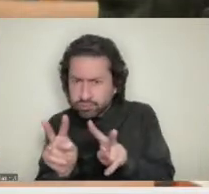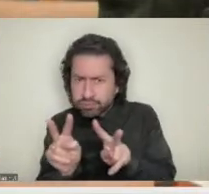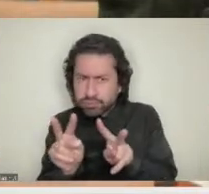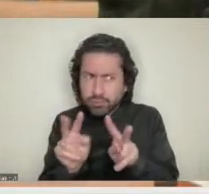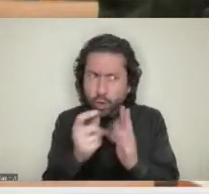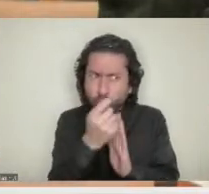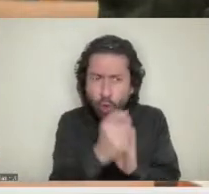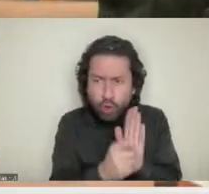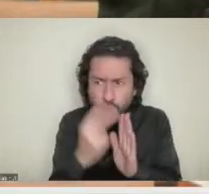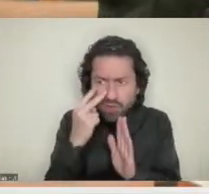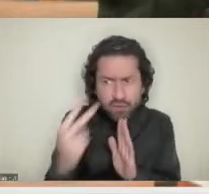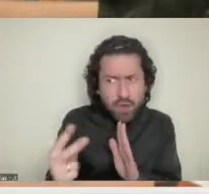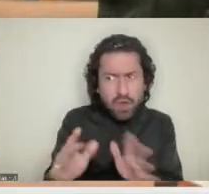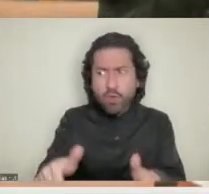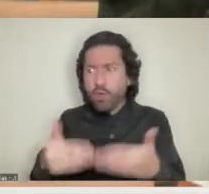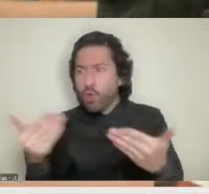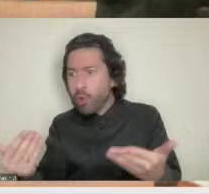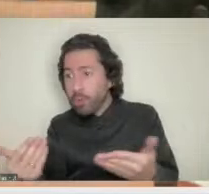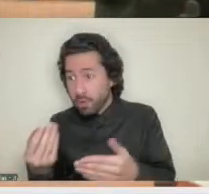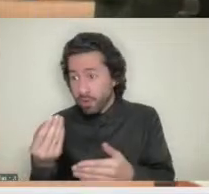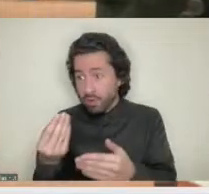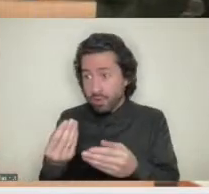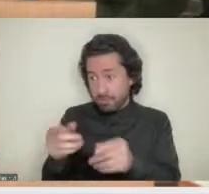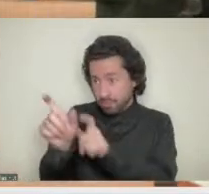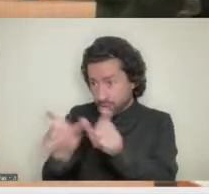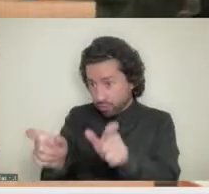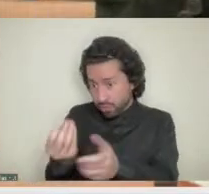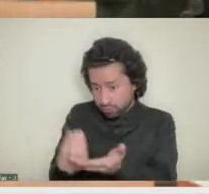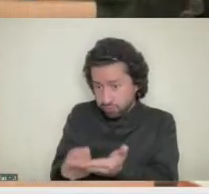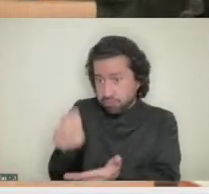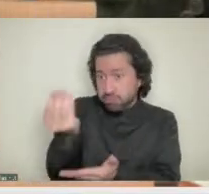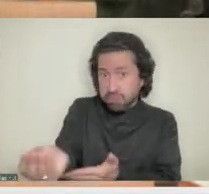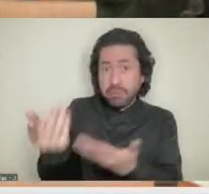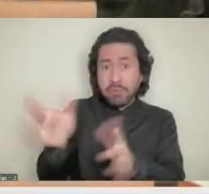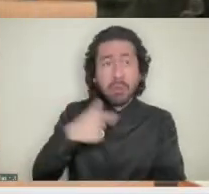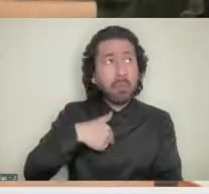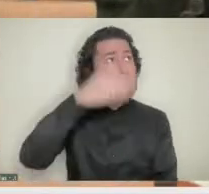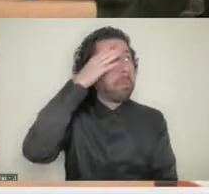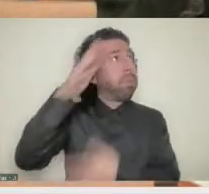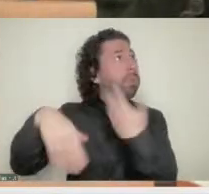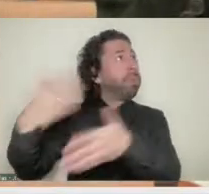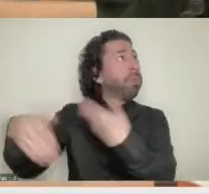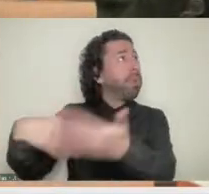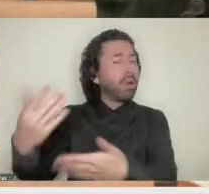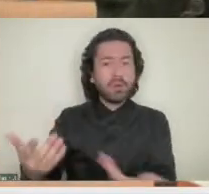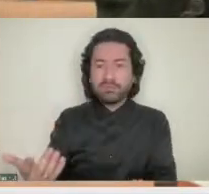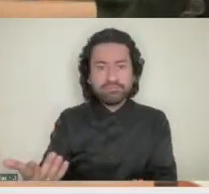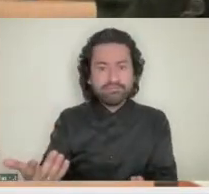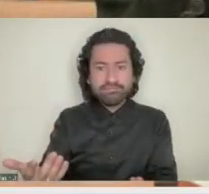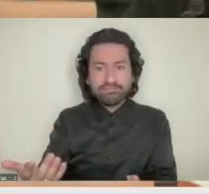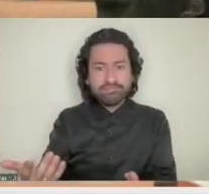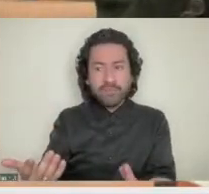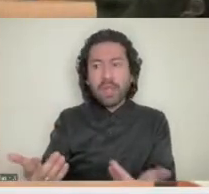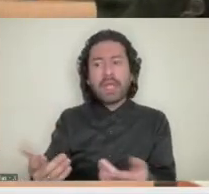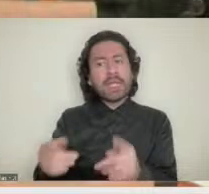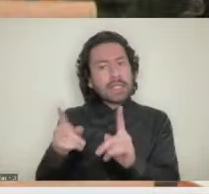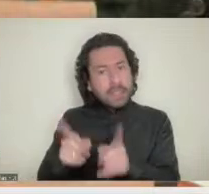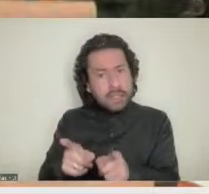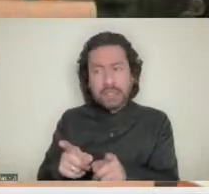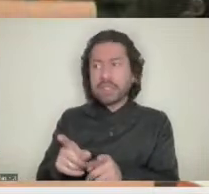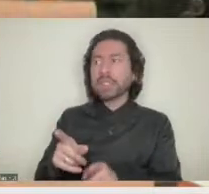have control over what happens to the individuals who receive these credits or transfers. And as a